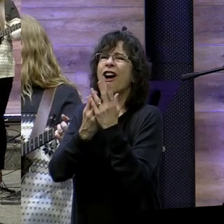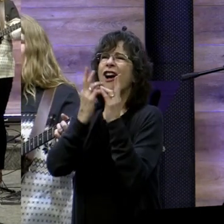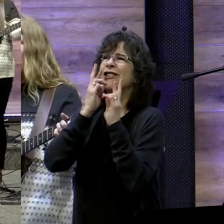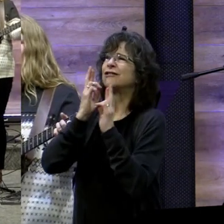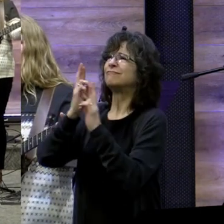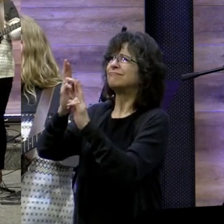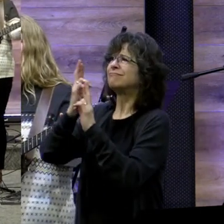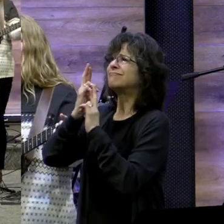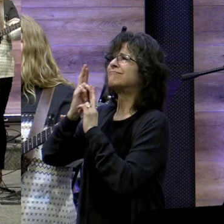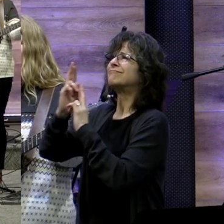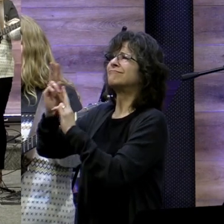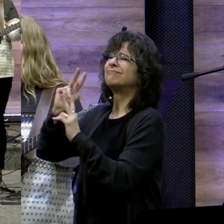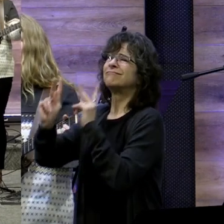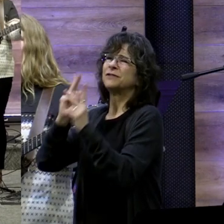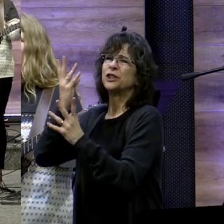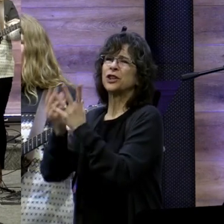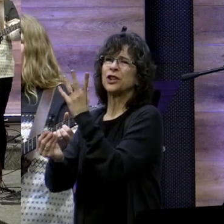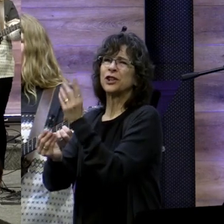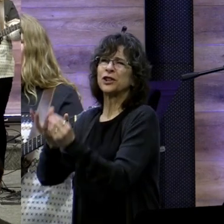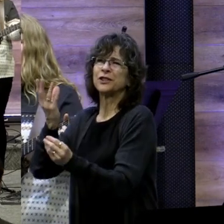the hero.